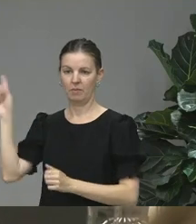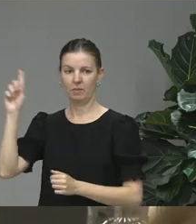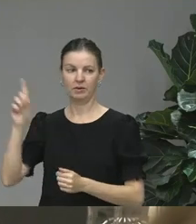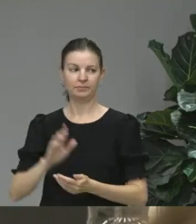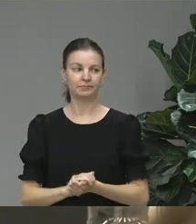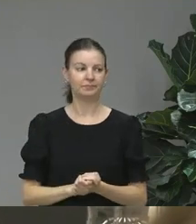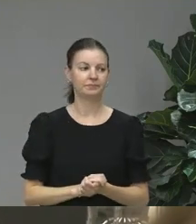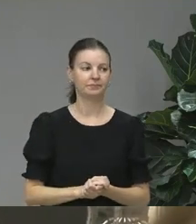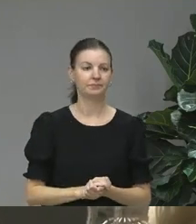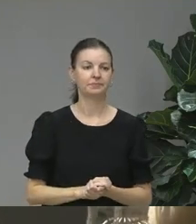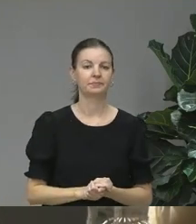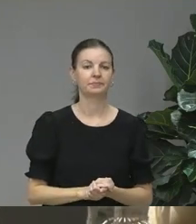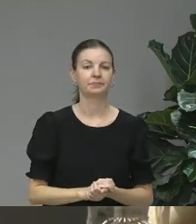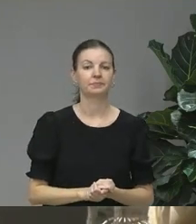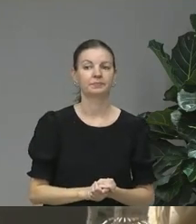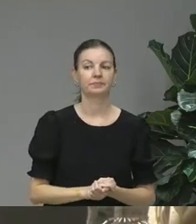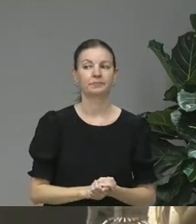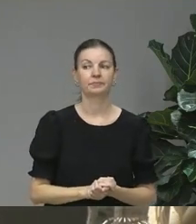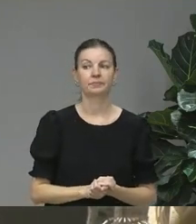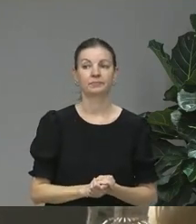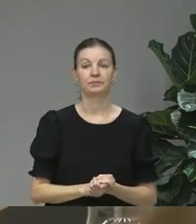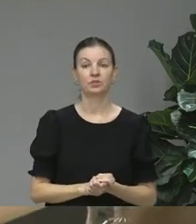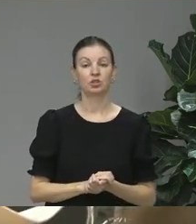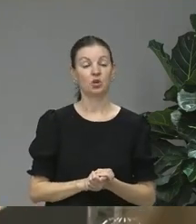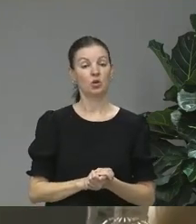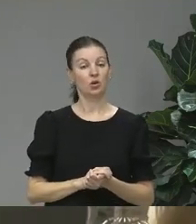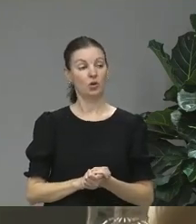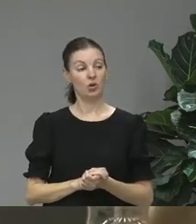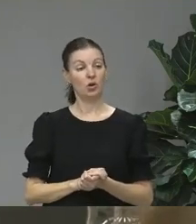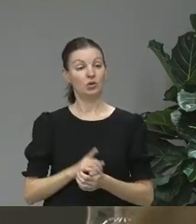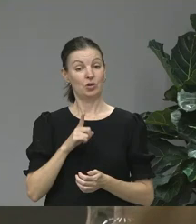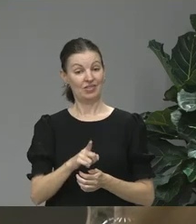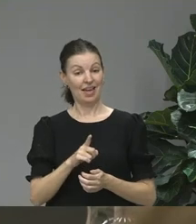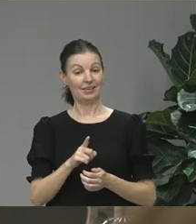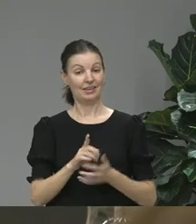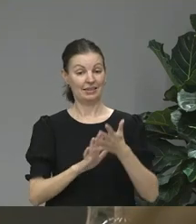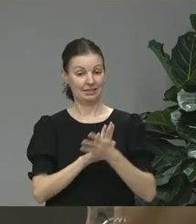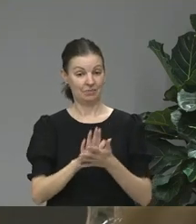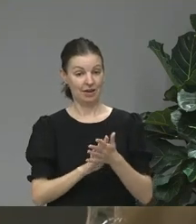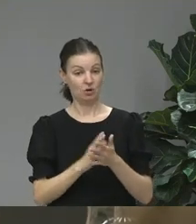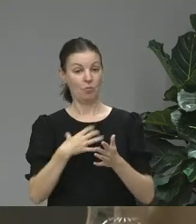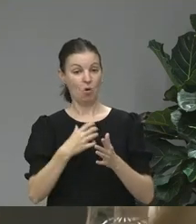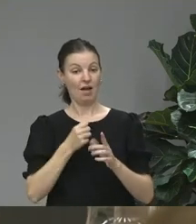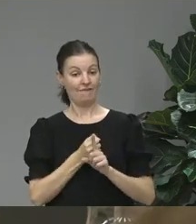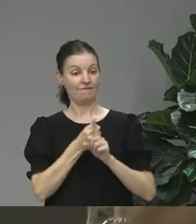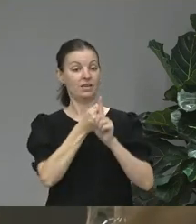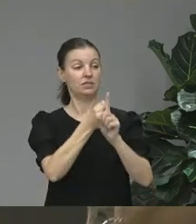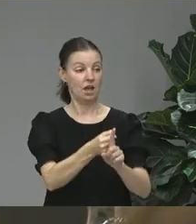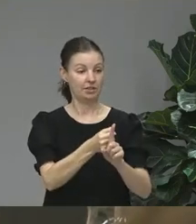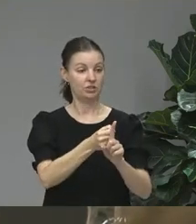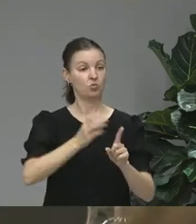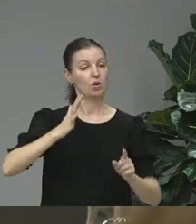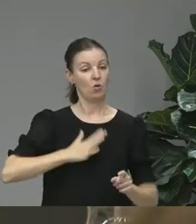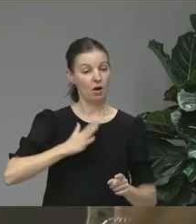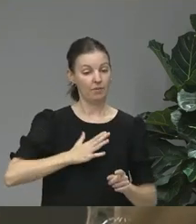of equal access to justice is intended to supplement and give greater emphasis to requirements for